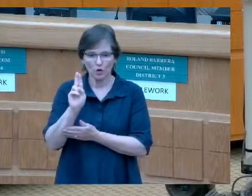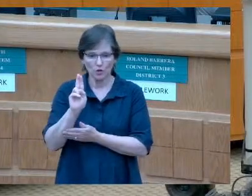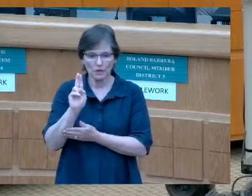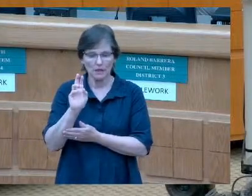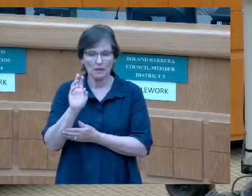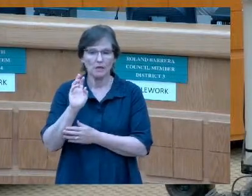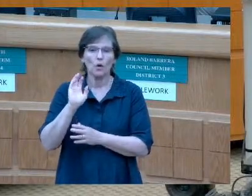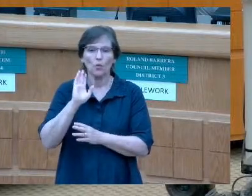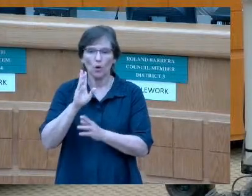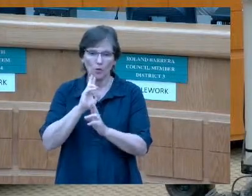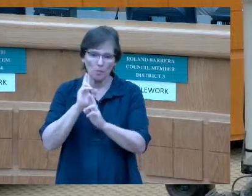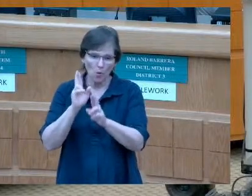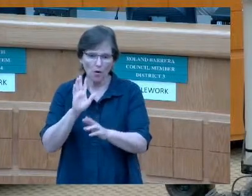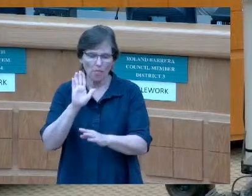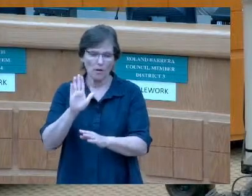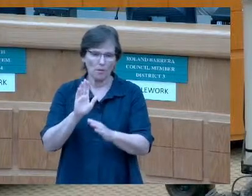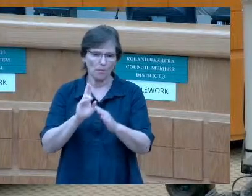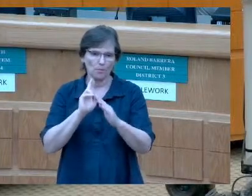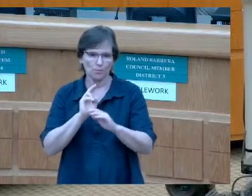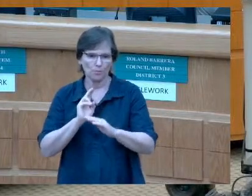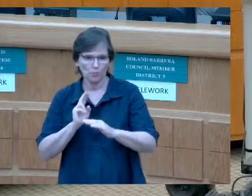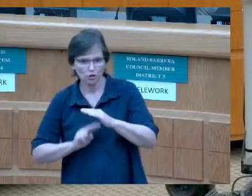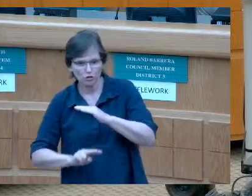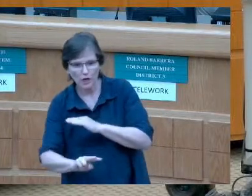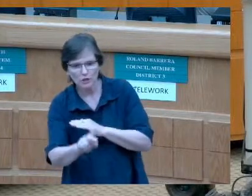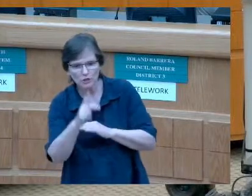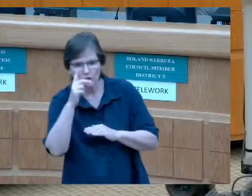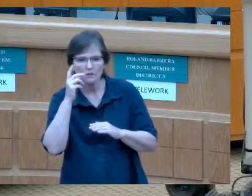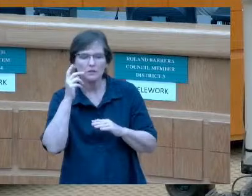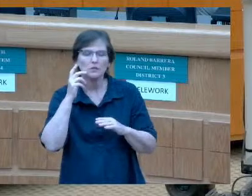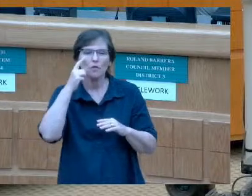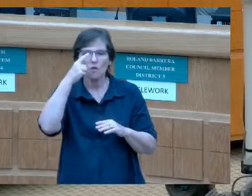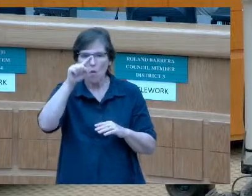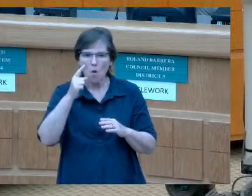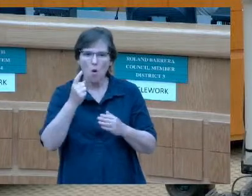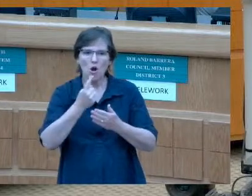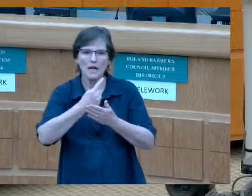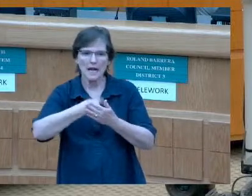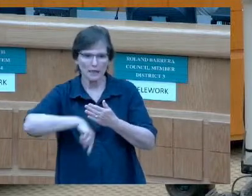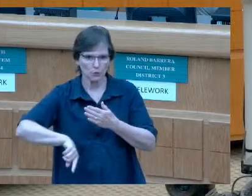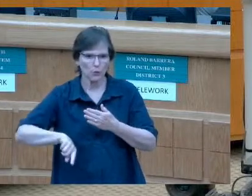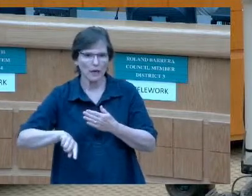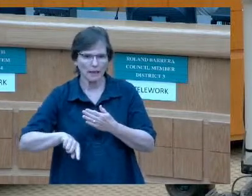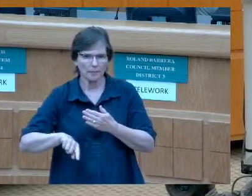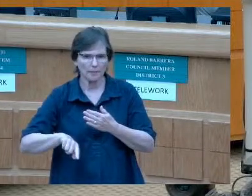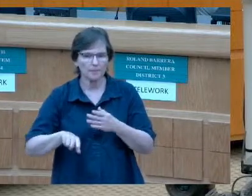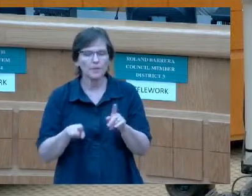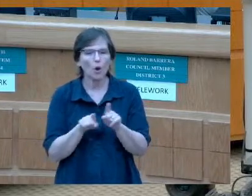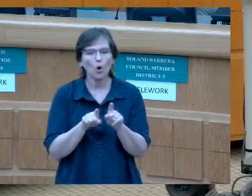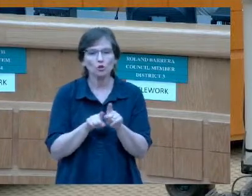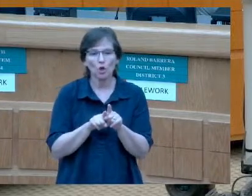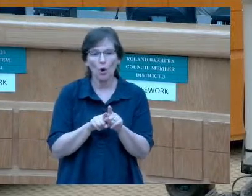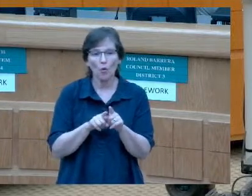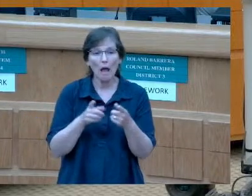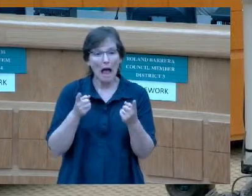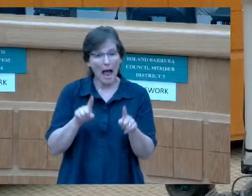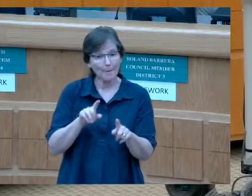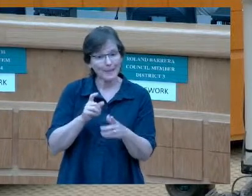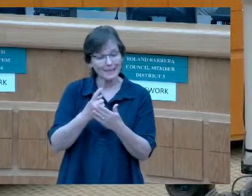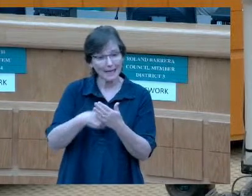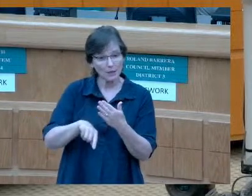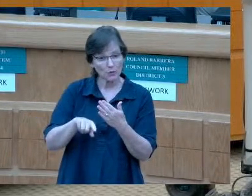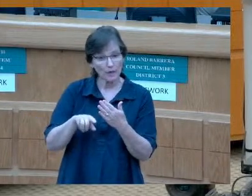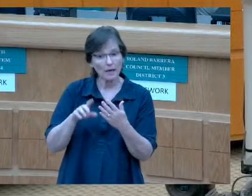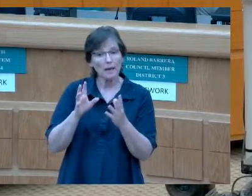how we're doing and what it looks like, say, for the next week. And also, next week, we will have the meetings